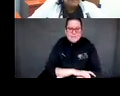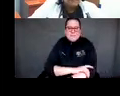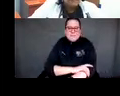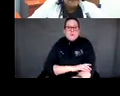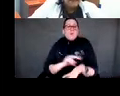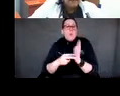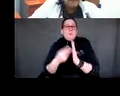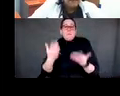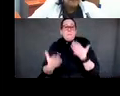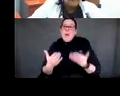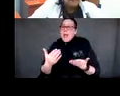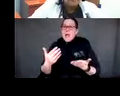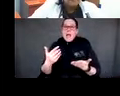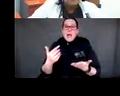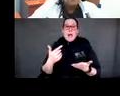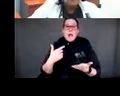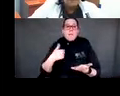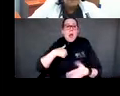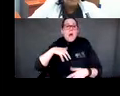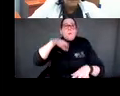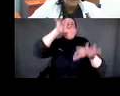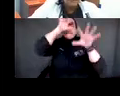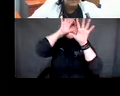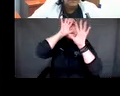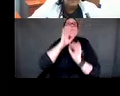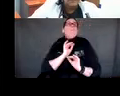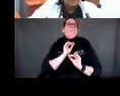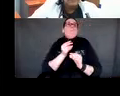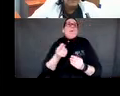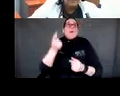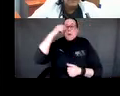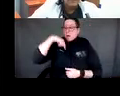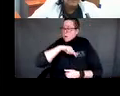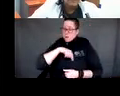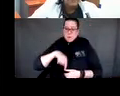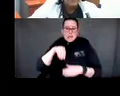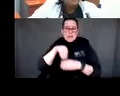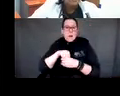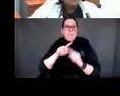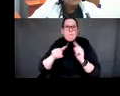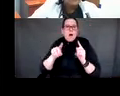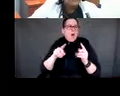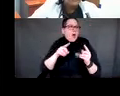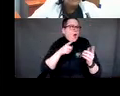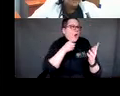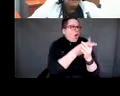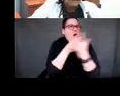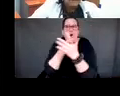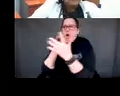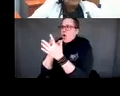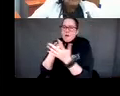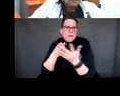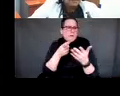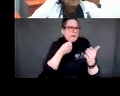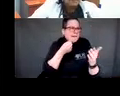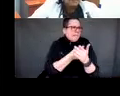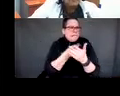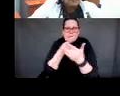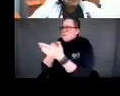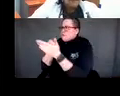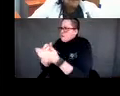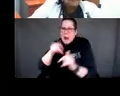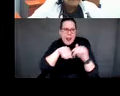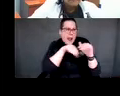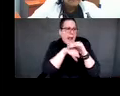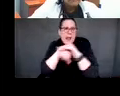might still inhale the virus, but the virus would never actually have a chance to infect cells and cause disease. And so the idea behind all